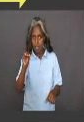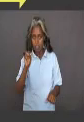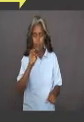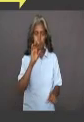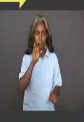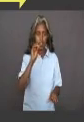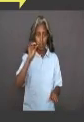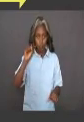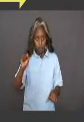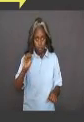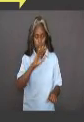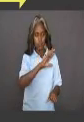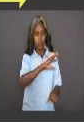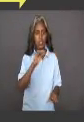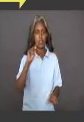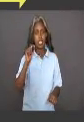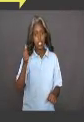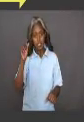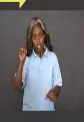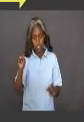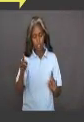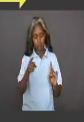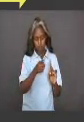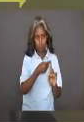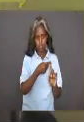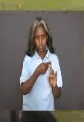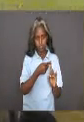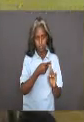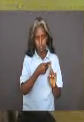cosine, and tangent positive.